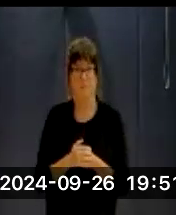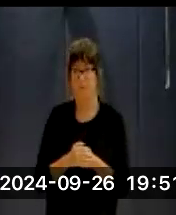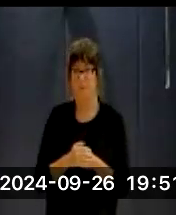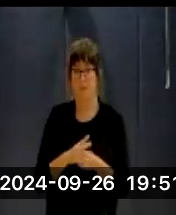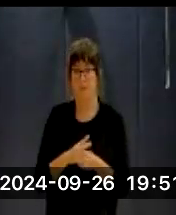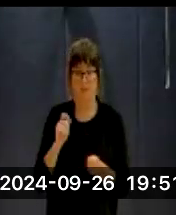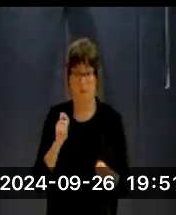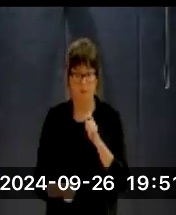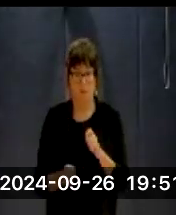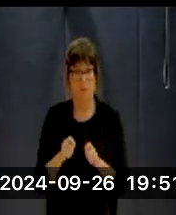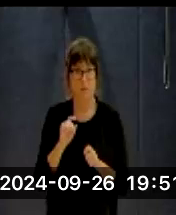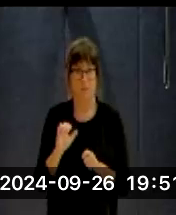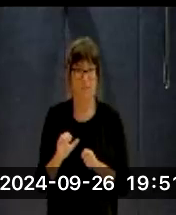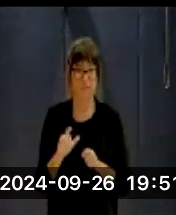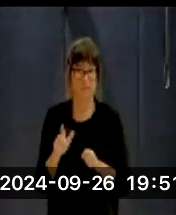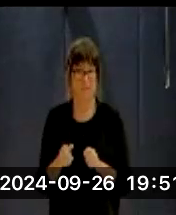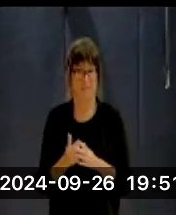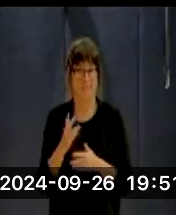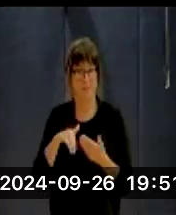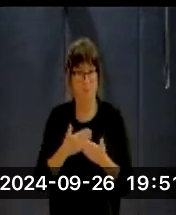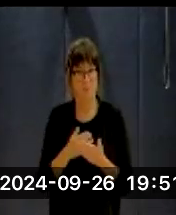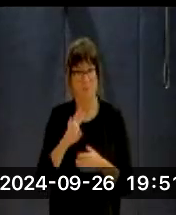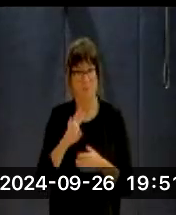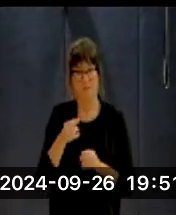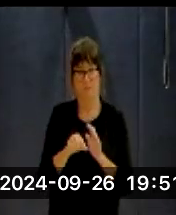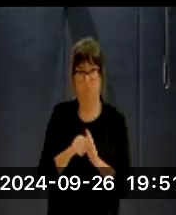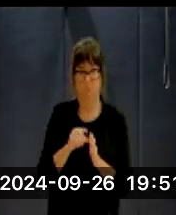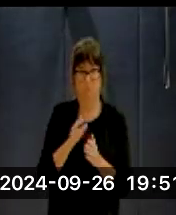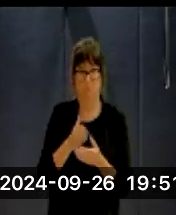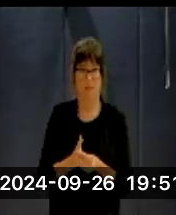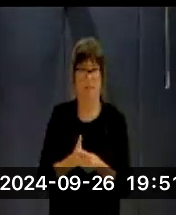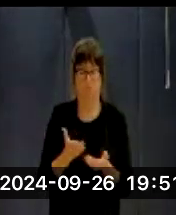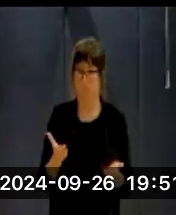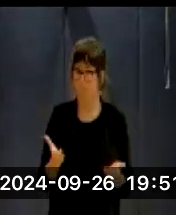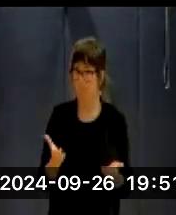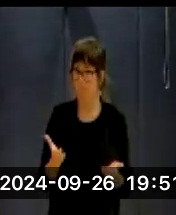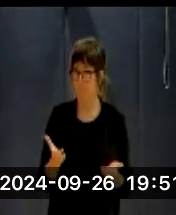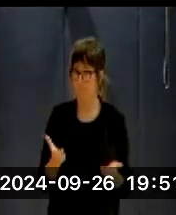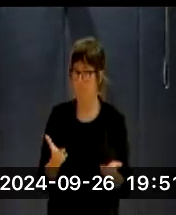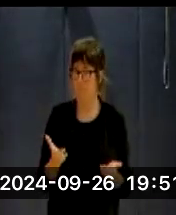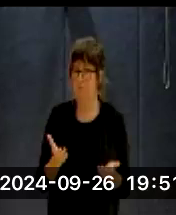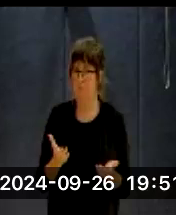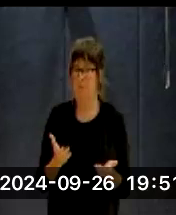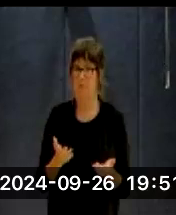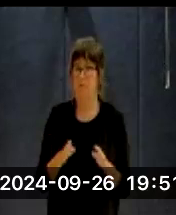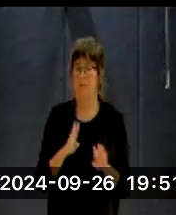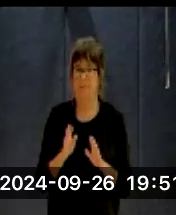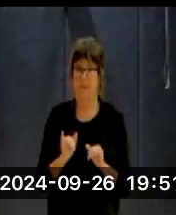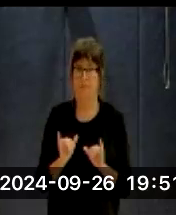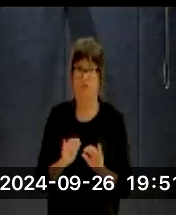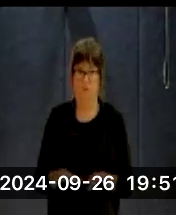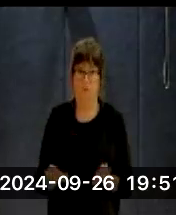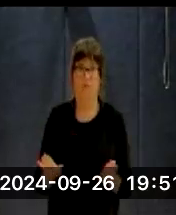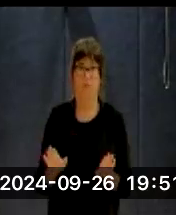ended up deleting his entire 7th grade record. It is childish the